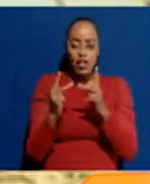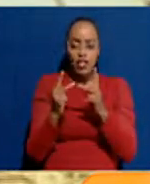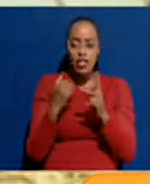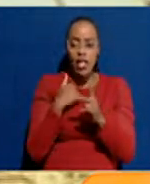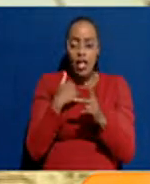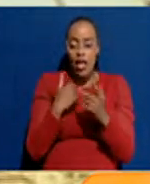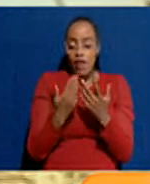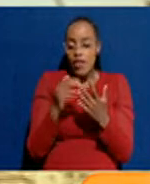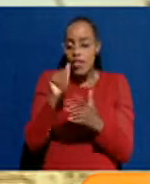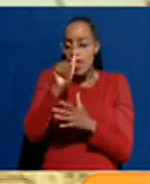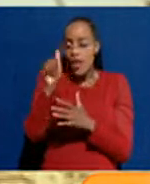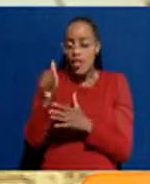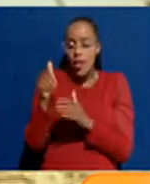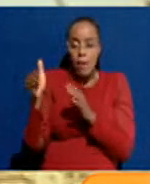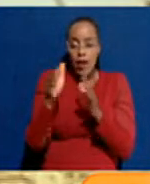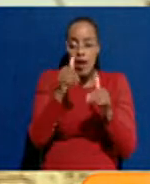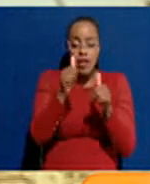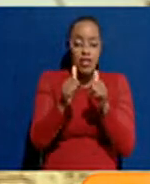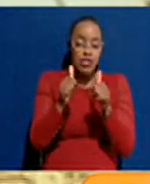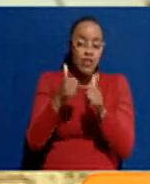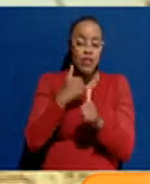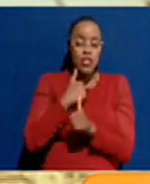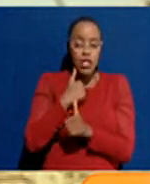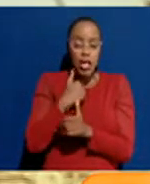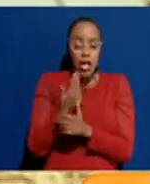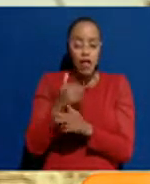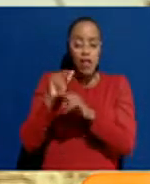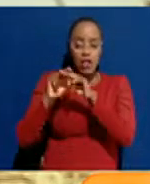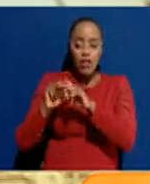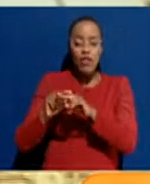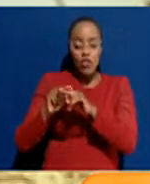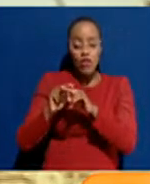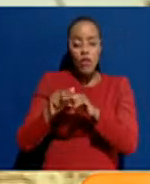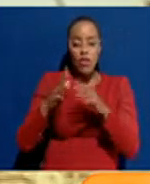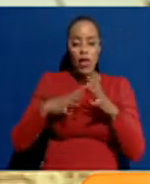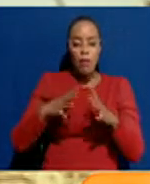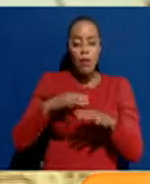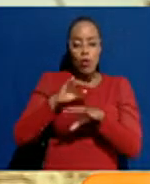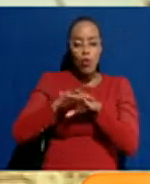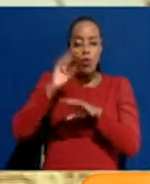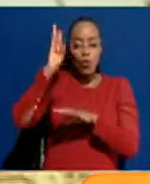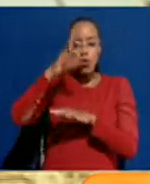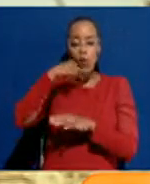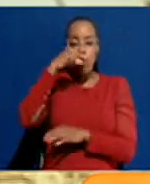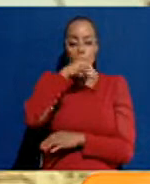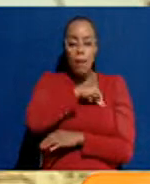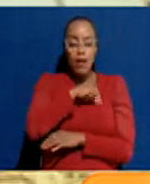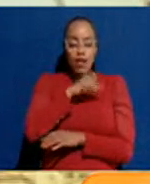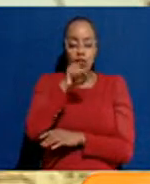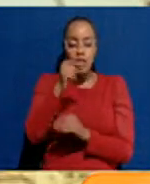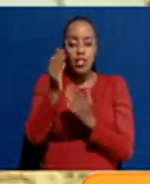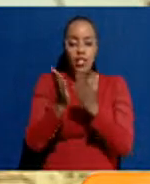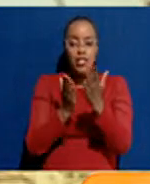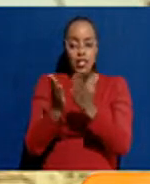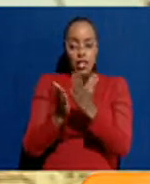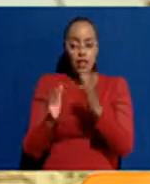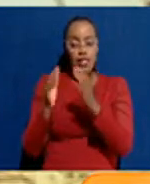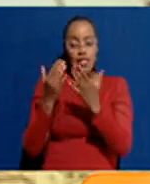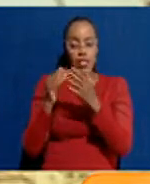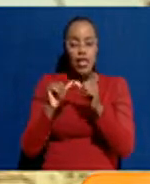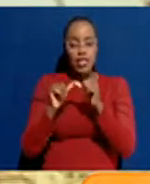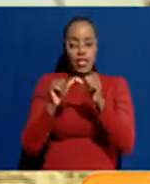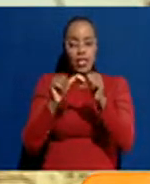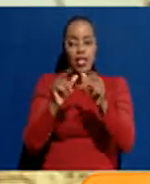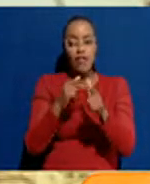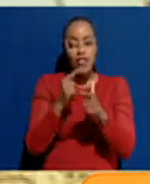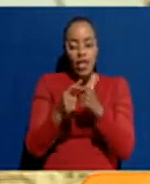other mechanisms, other than really also depending on the goodwill of the public, who are beneficiaries of those services in assisting us, would